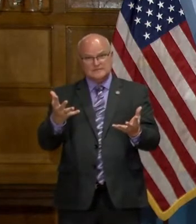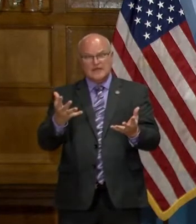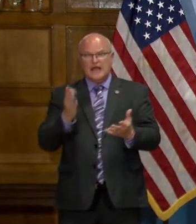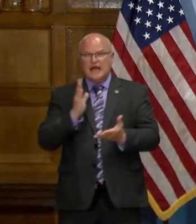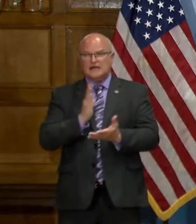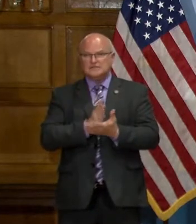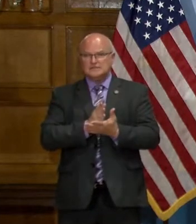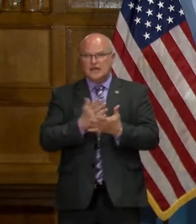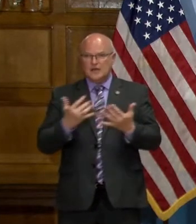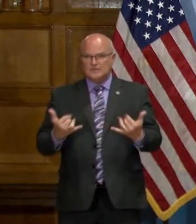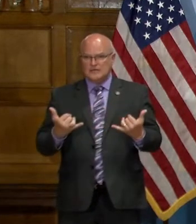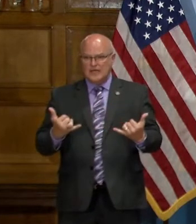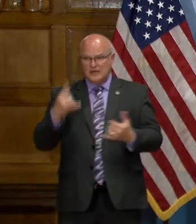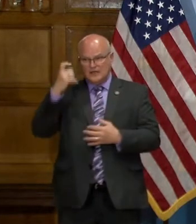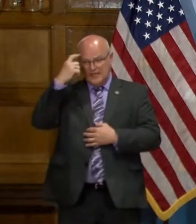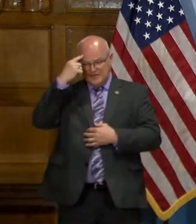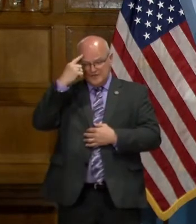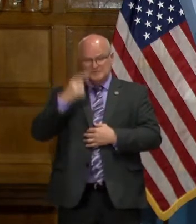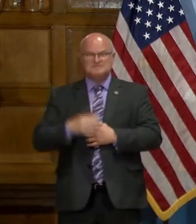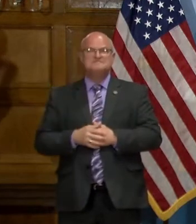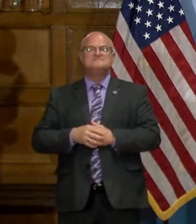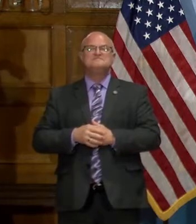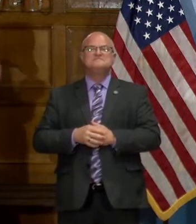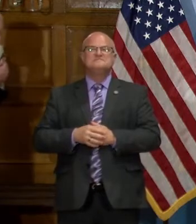stop here, Governor.